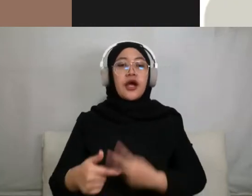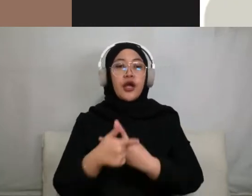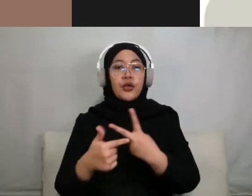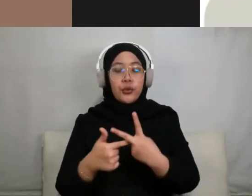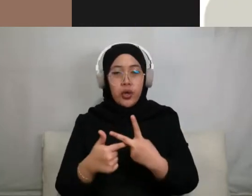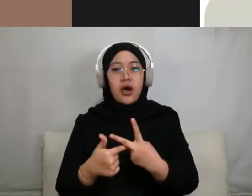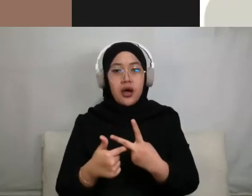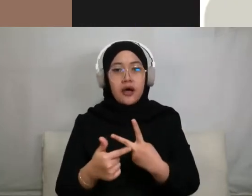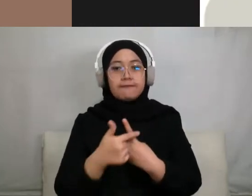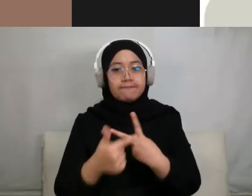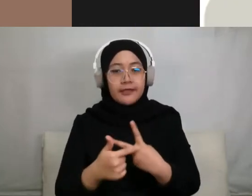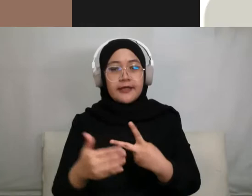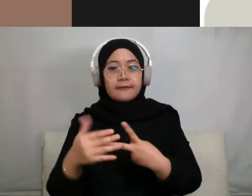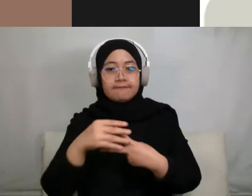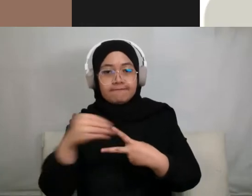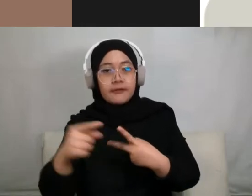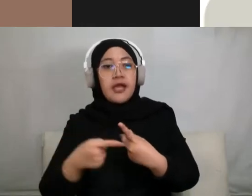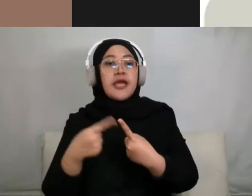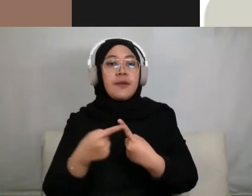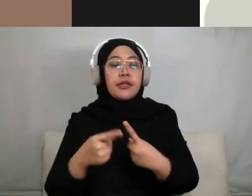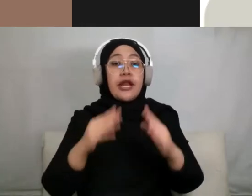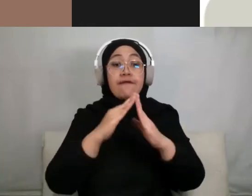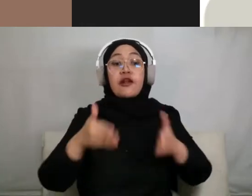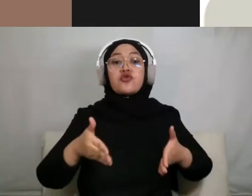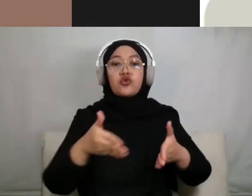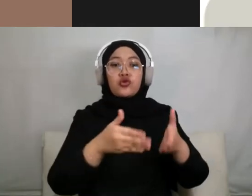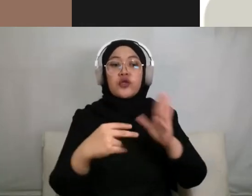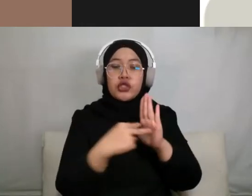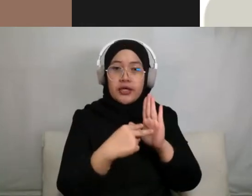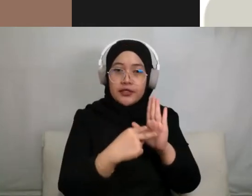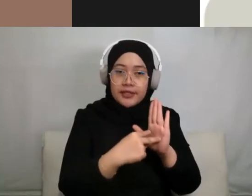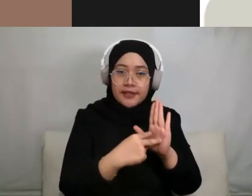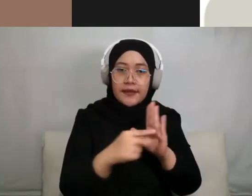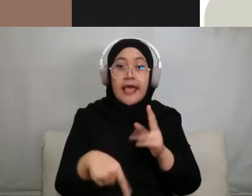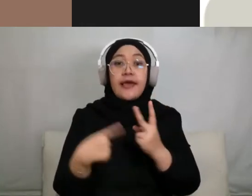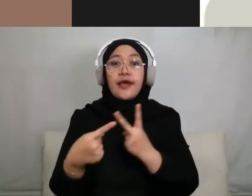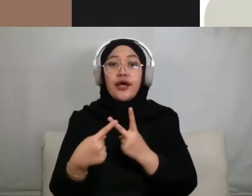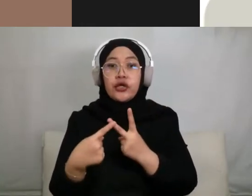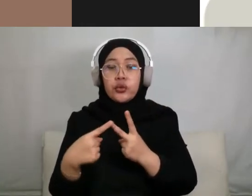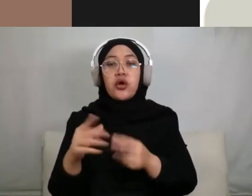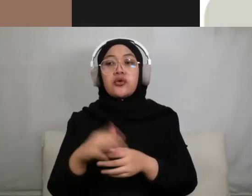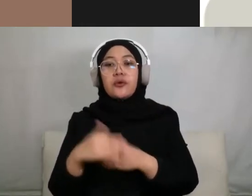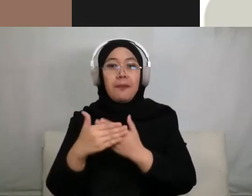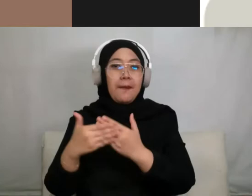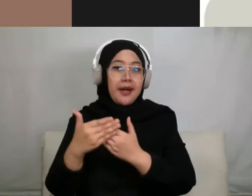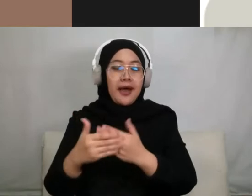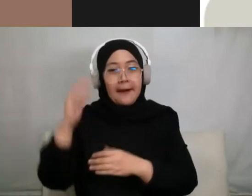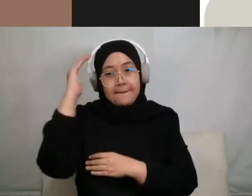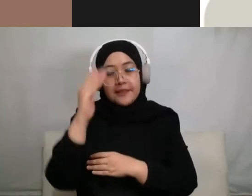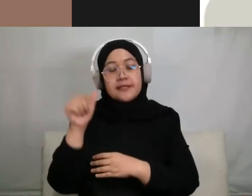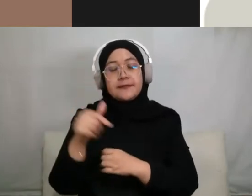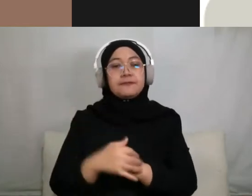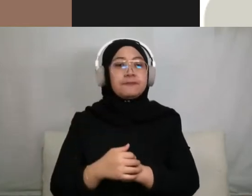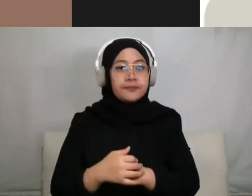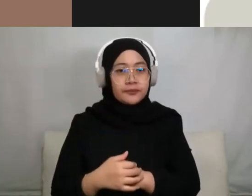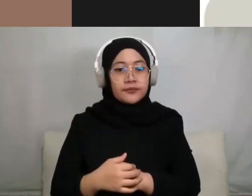charging infrastructure maintenance, and second is the bus maintenance structure. For charging infrastructure,